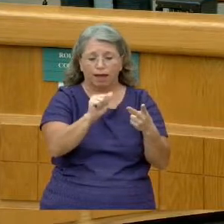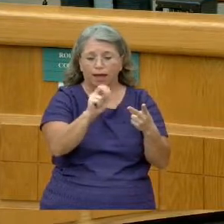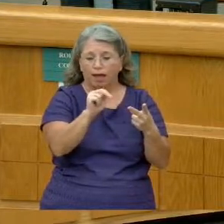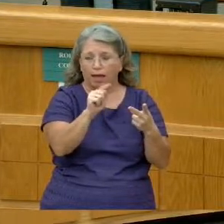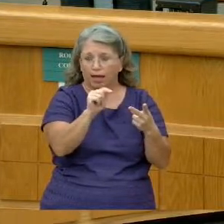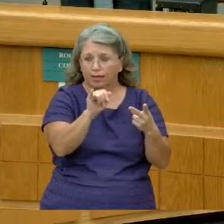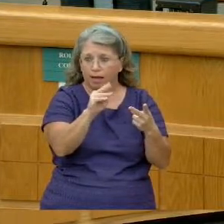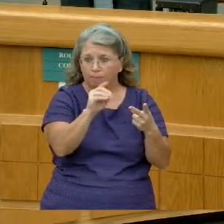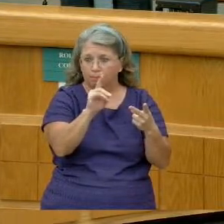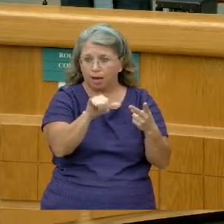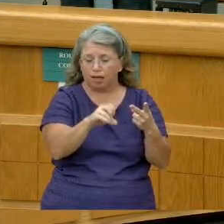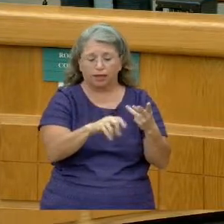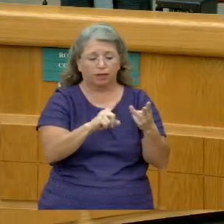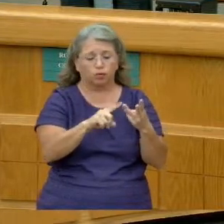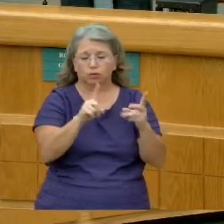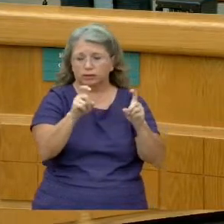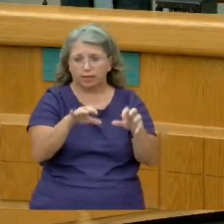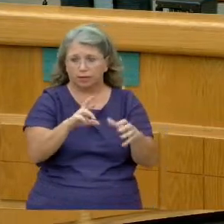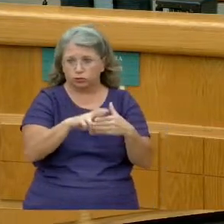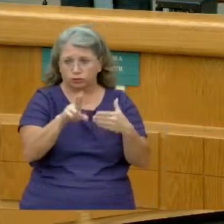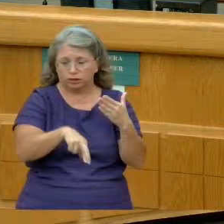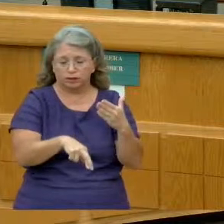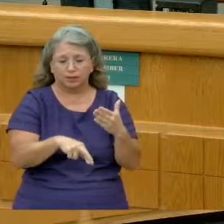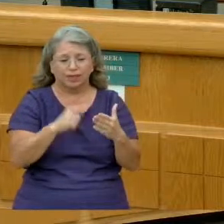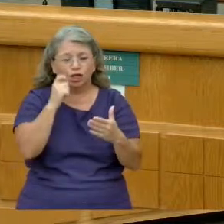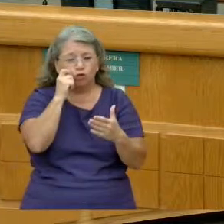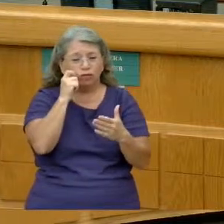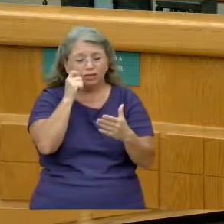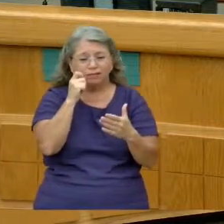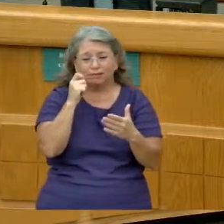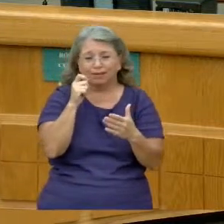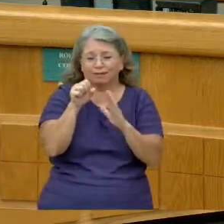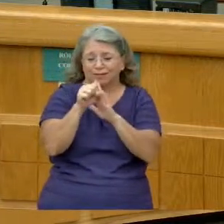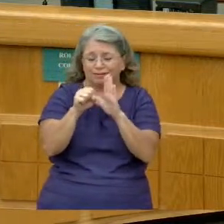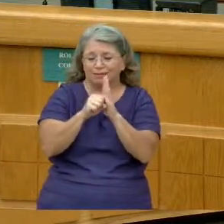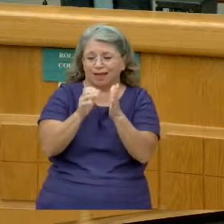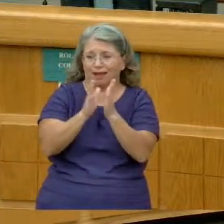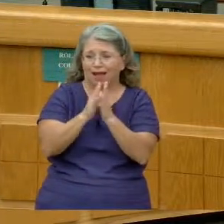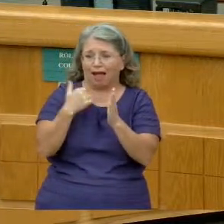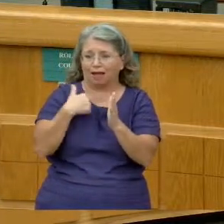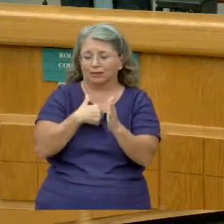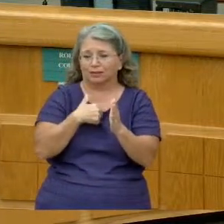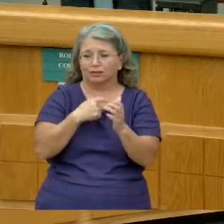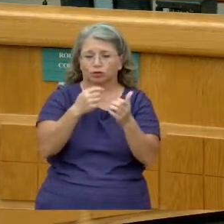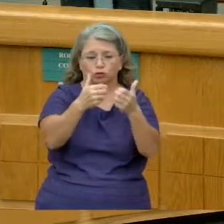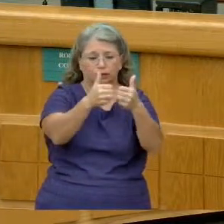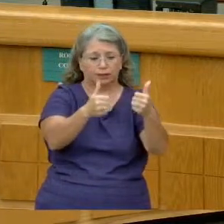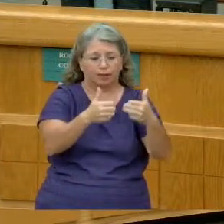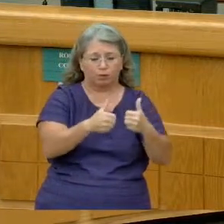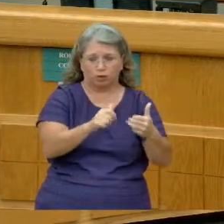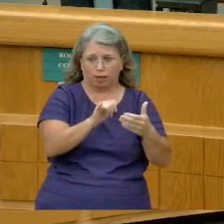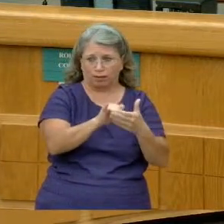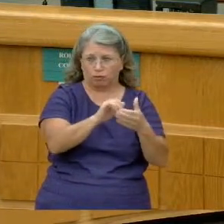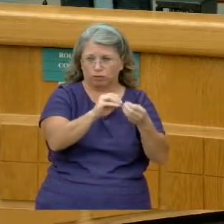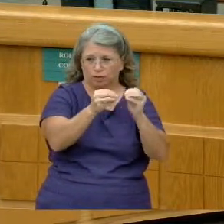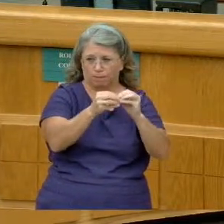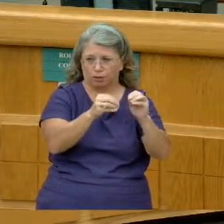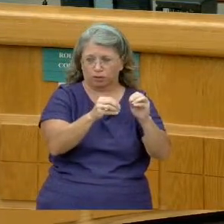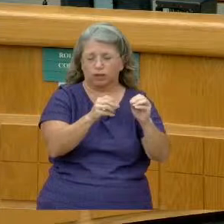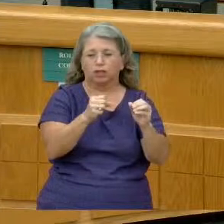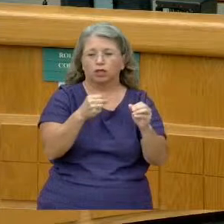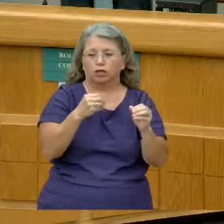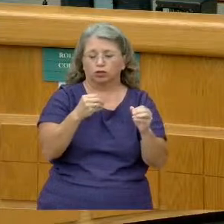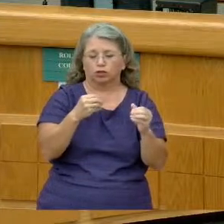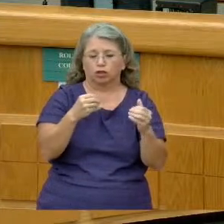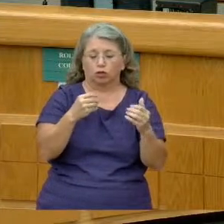days, the state has asked us to try to separate out any antigen and any antibody test. So what we're currently doing